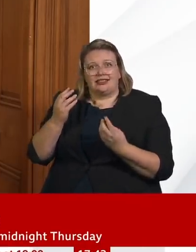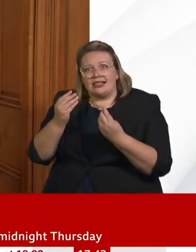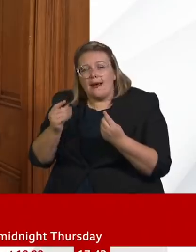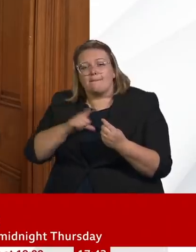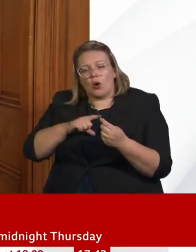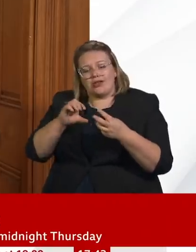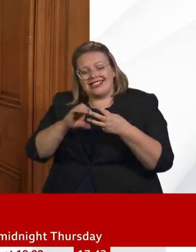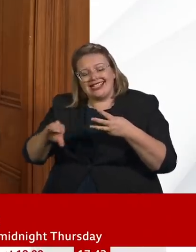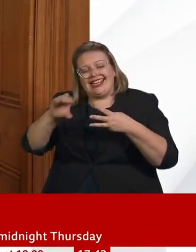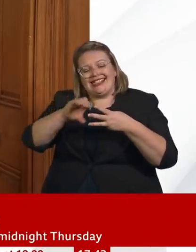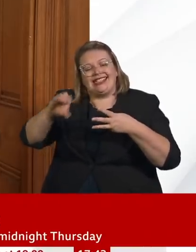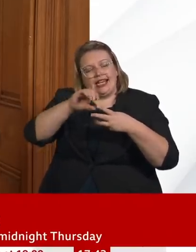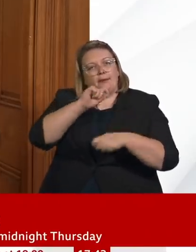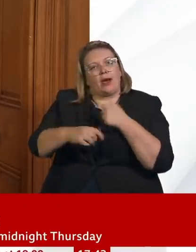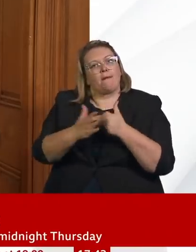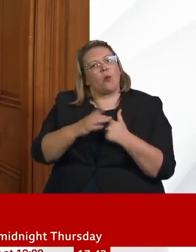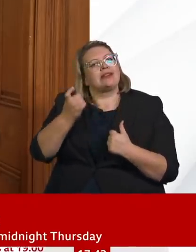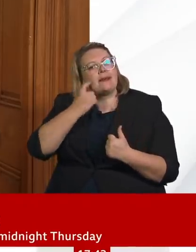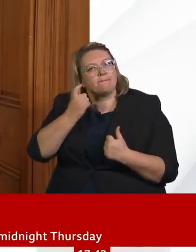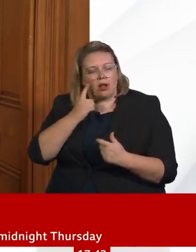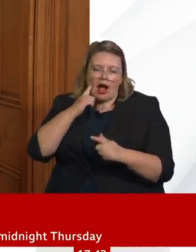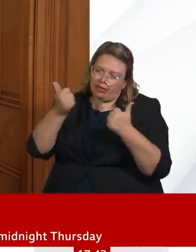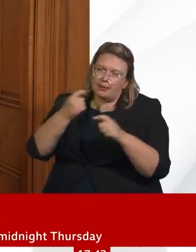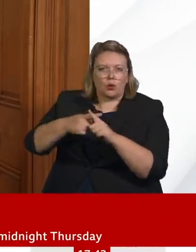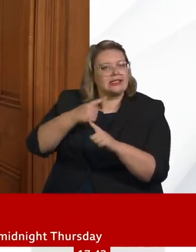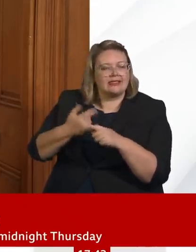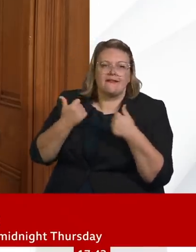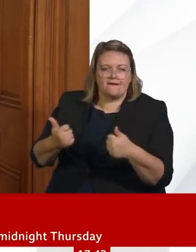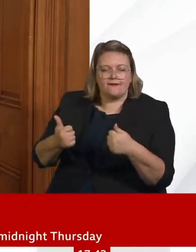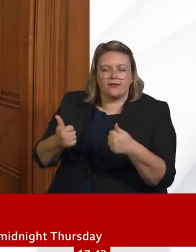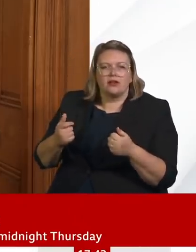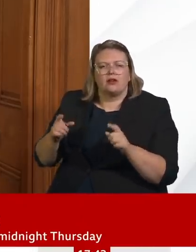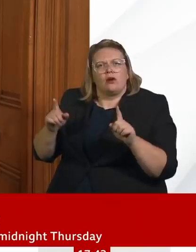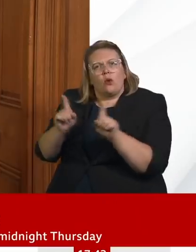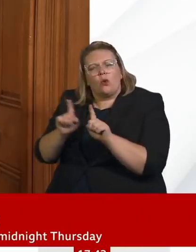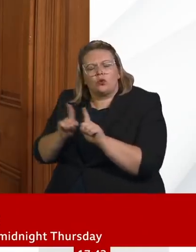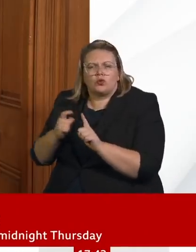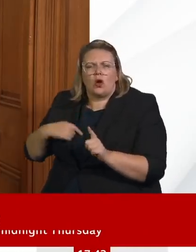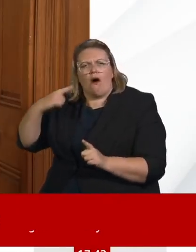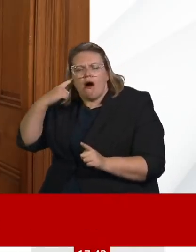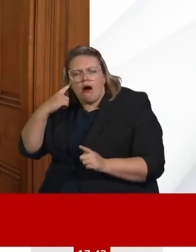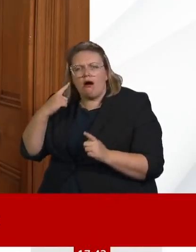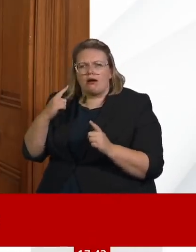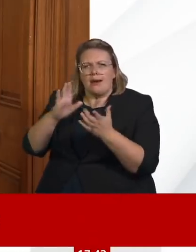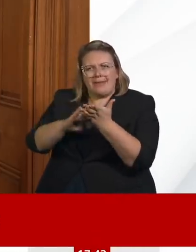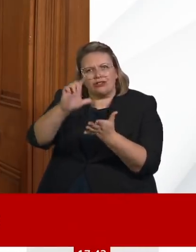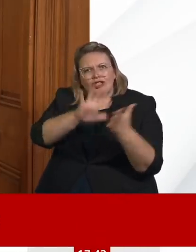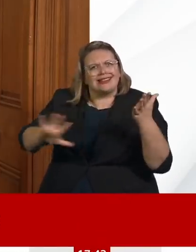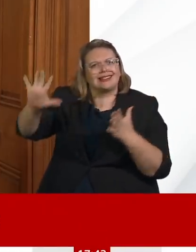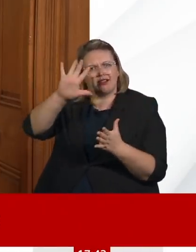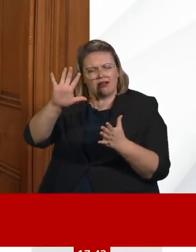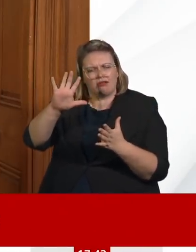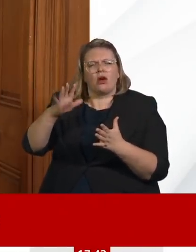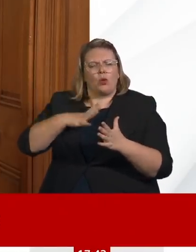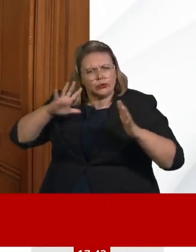tiering system. That's a good thing. And of course, we want to give